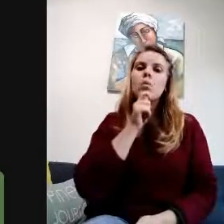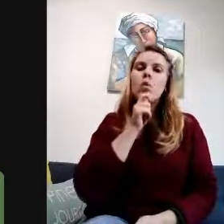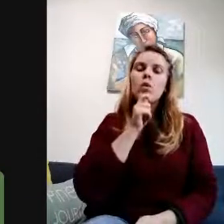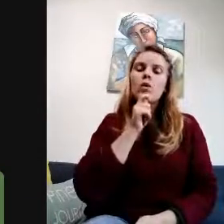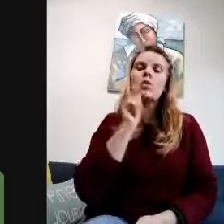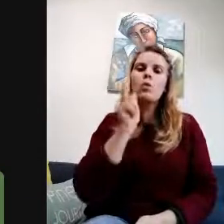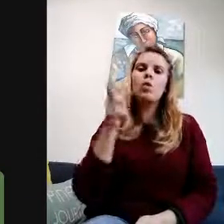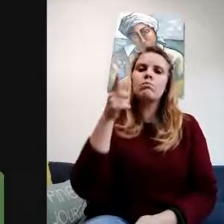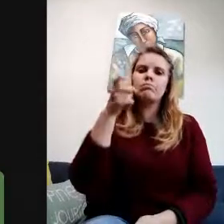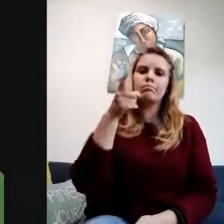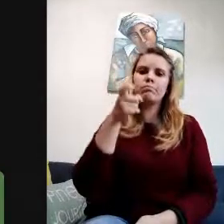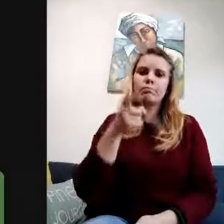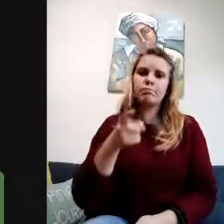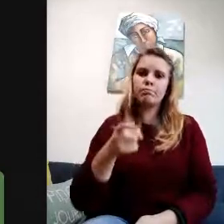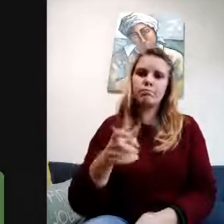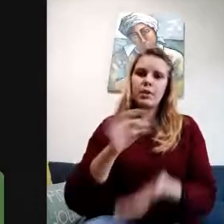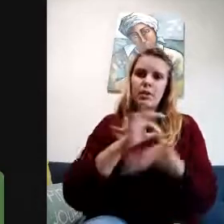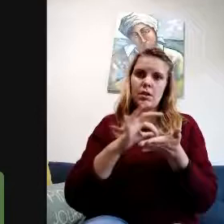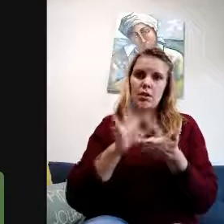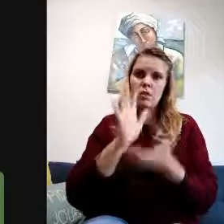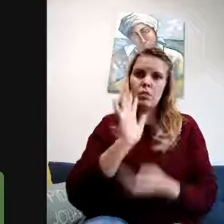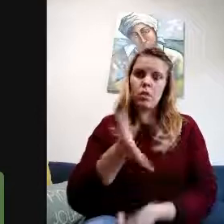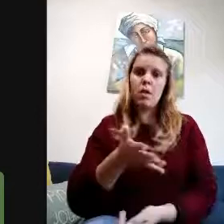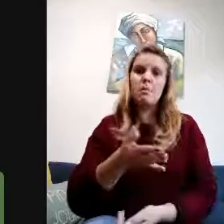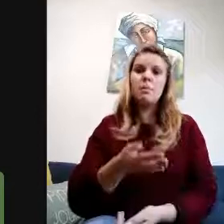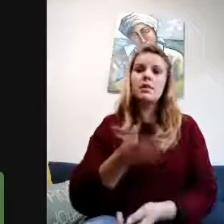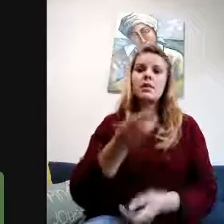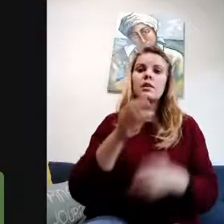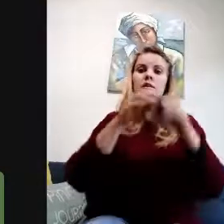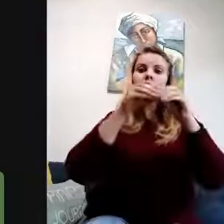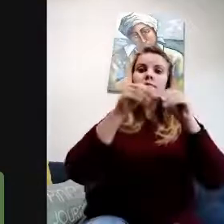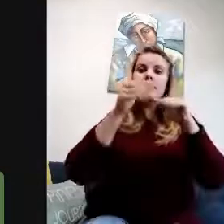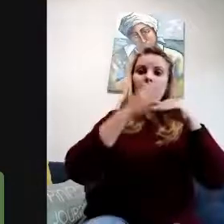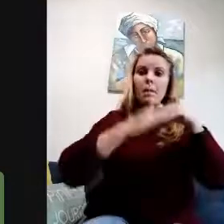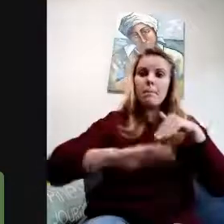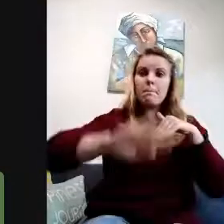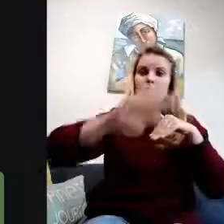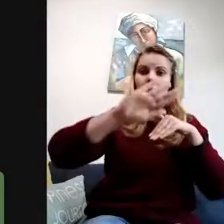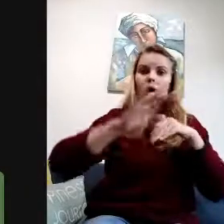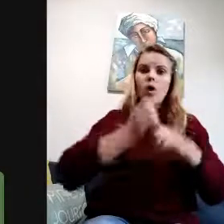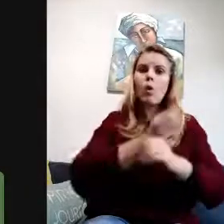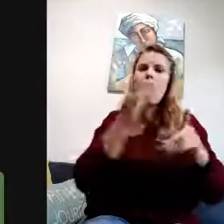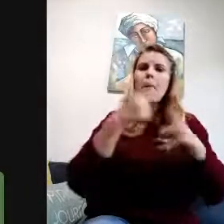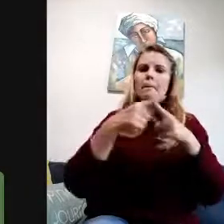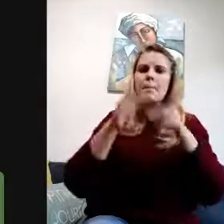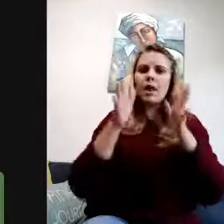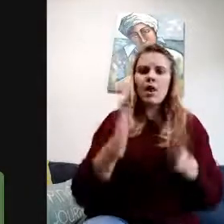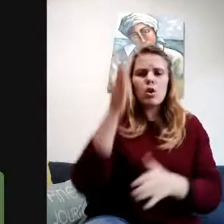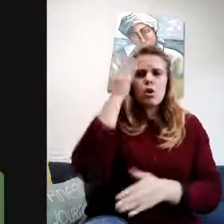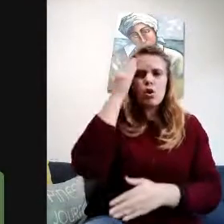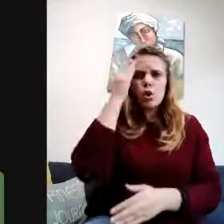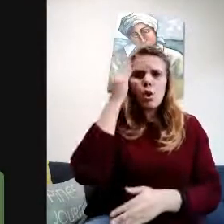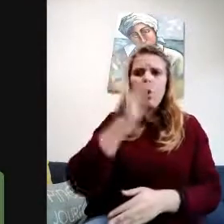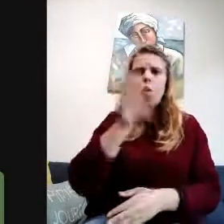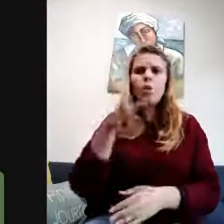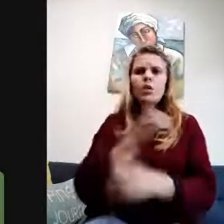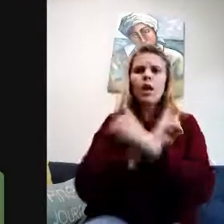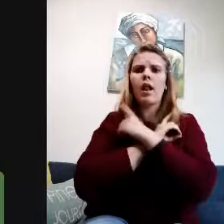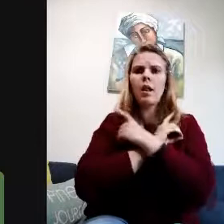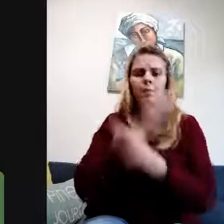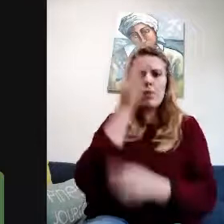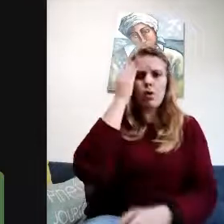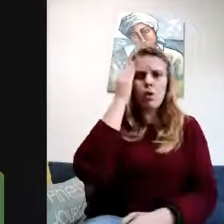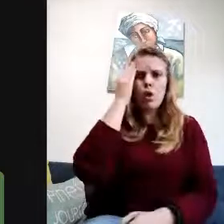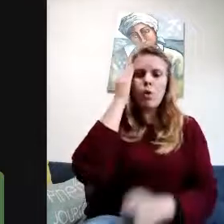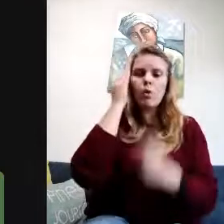removed. However, the bunkers, as most players will know, at all the clubs, the bunkers are still,